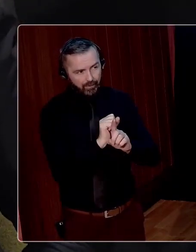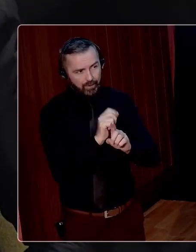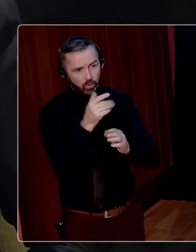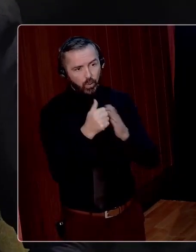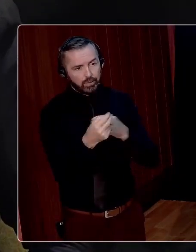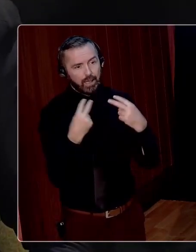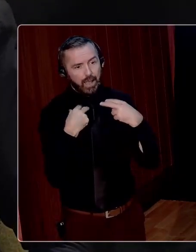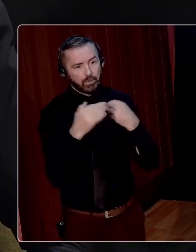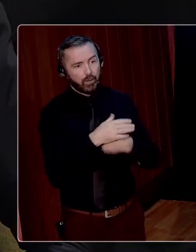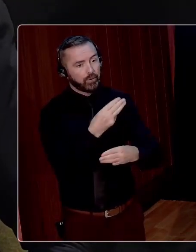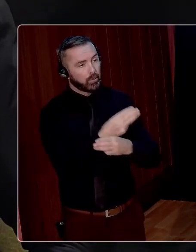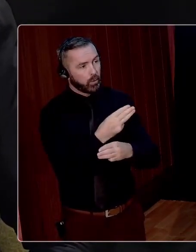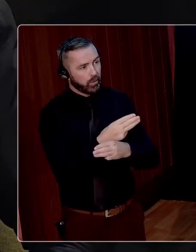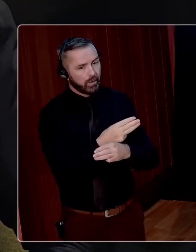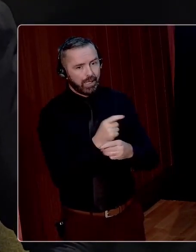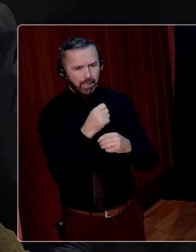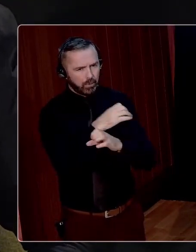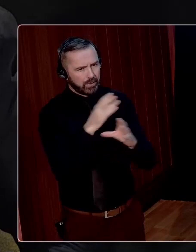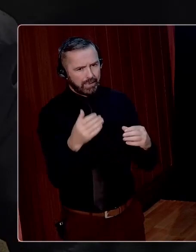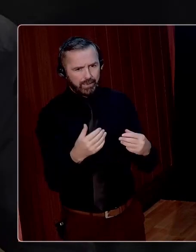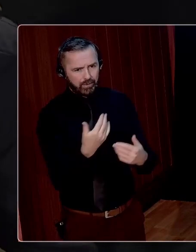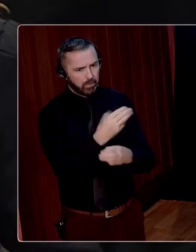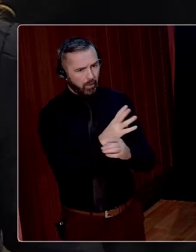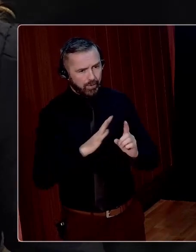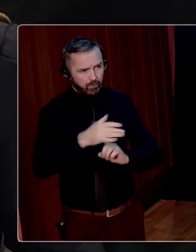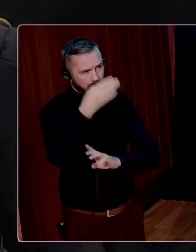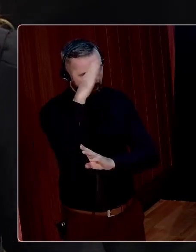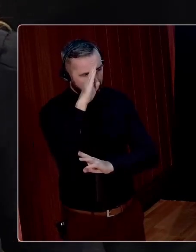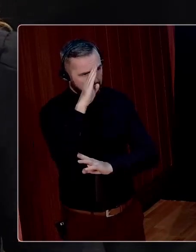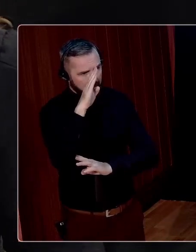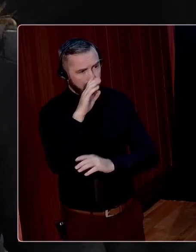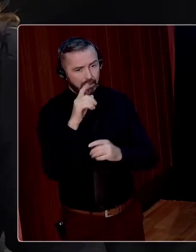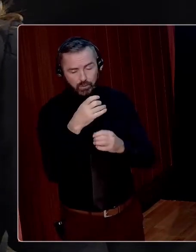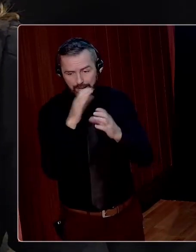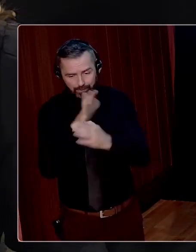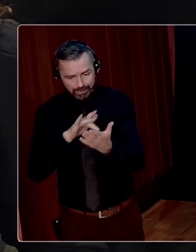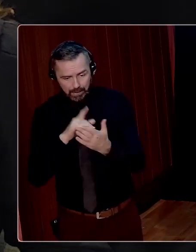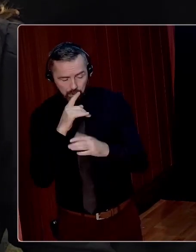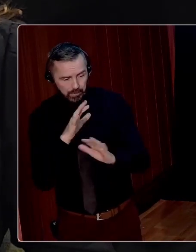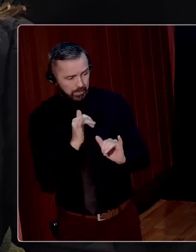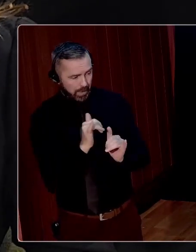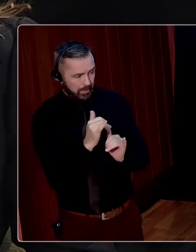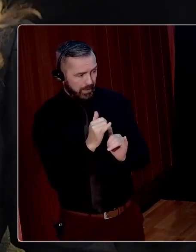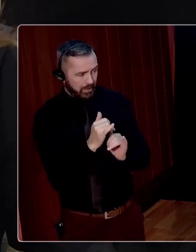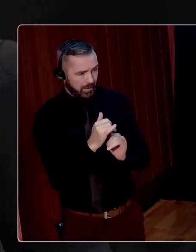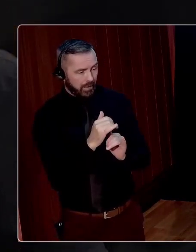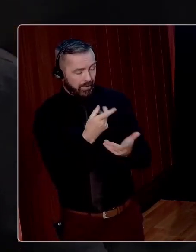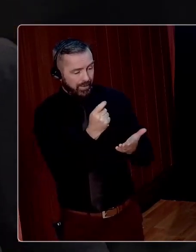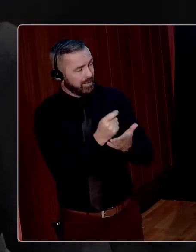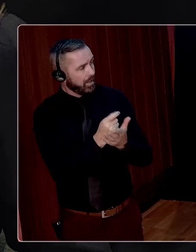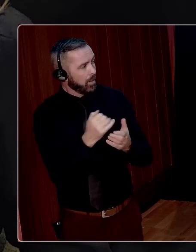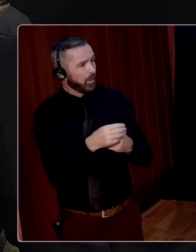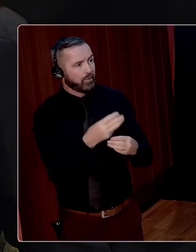And it's clear that poverty was throughout the country, and it was very clear, and particularly in the city. So perhaps perhaps the era